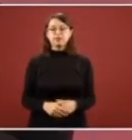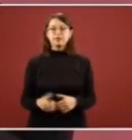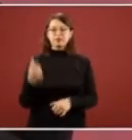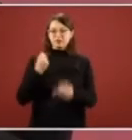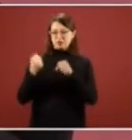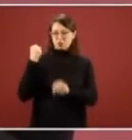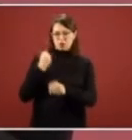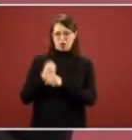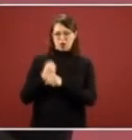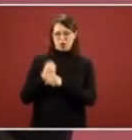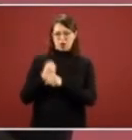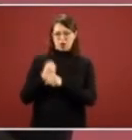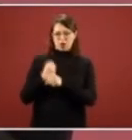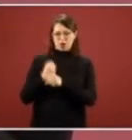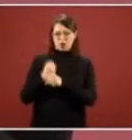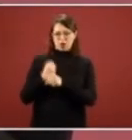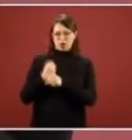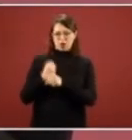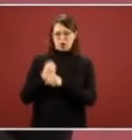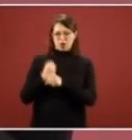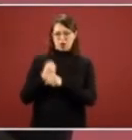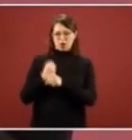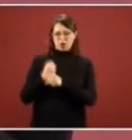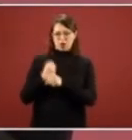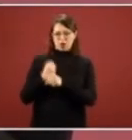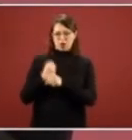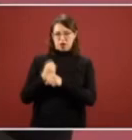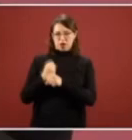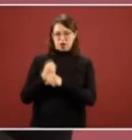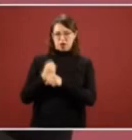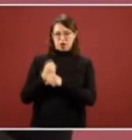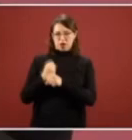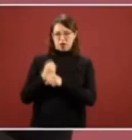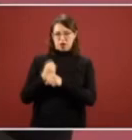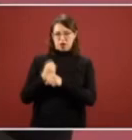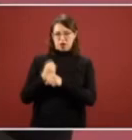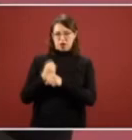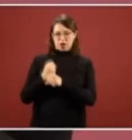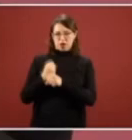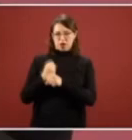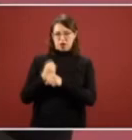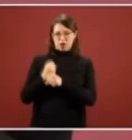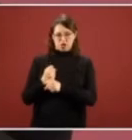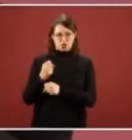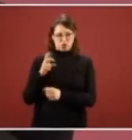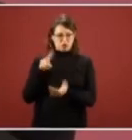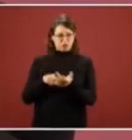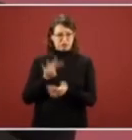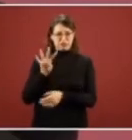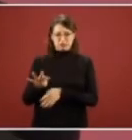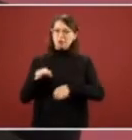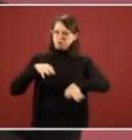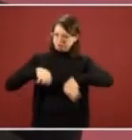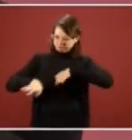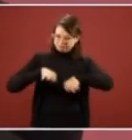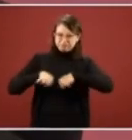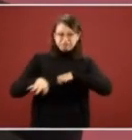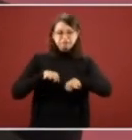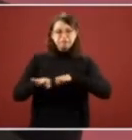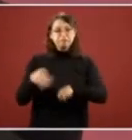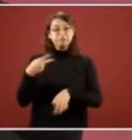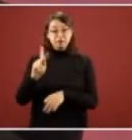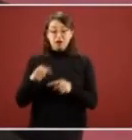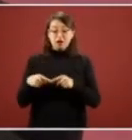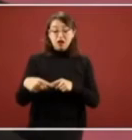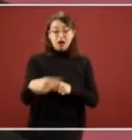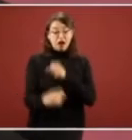de trabajar más. We worked in 2019, but we need to work more. Todavía. Even more. En el